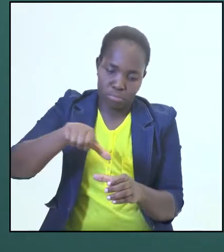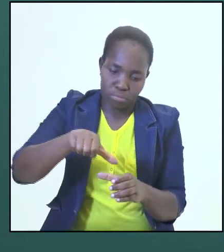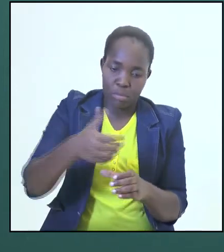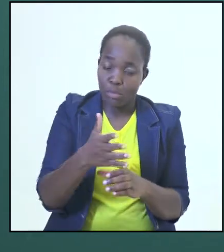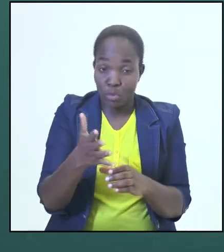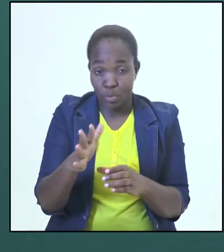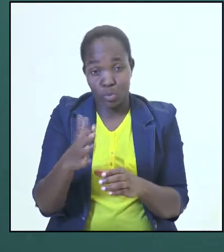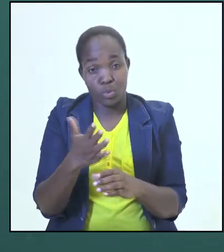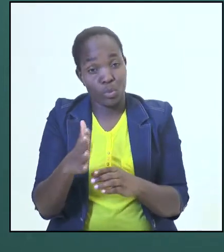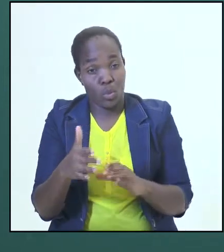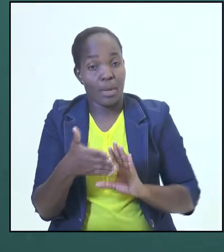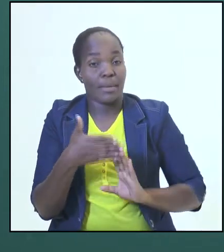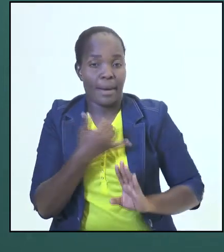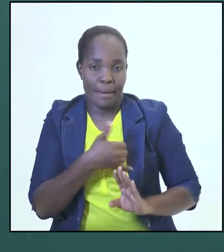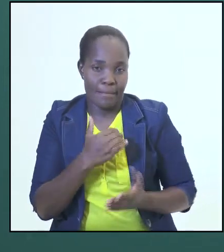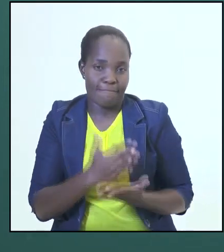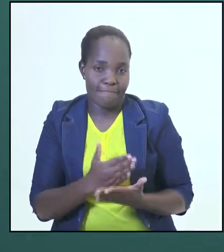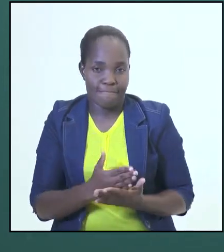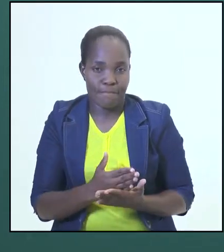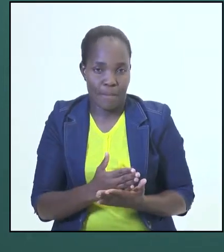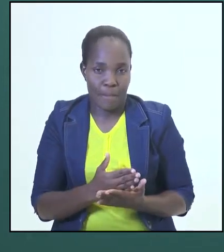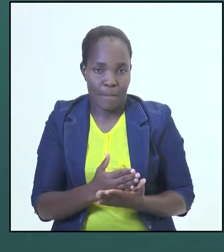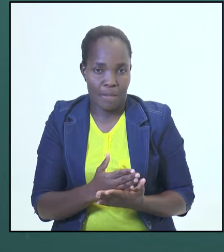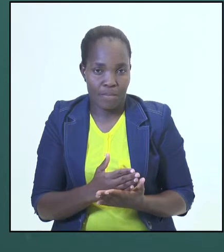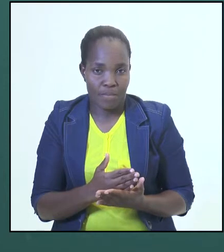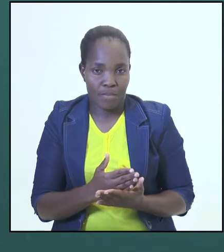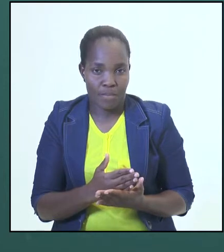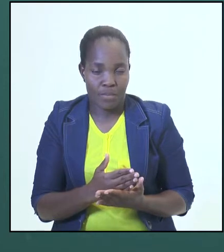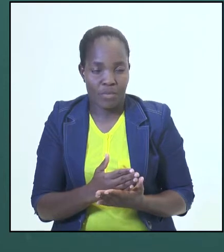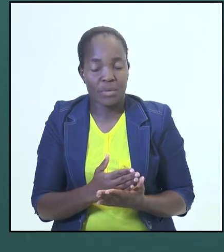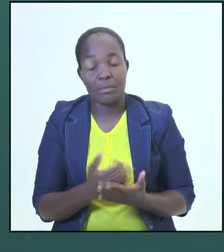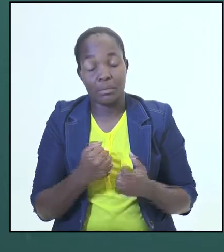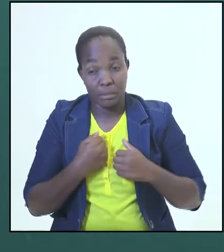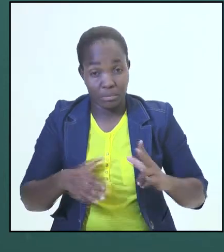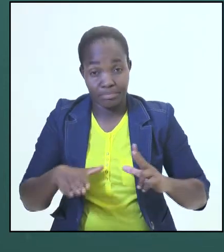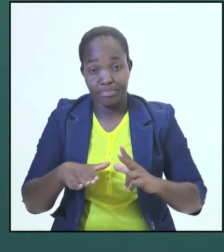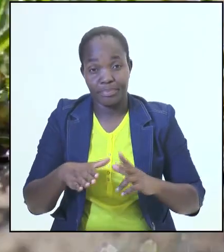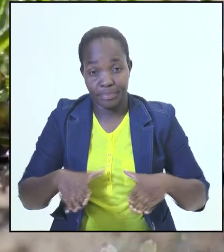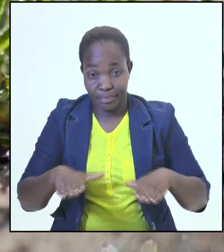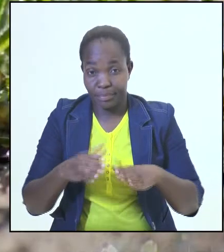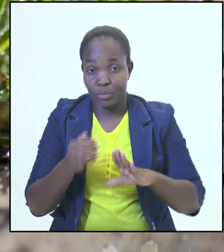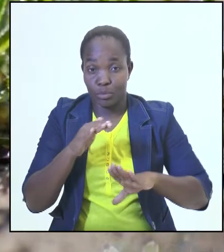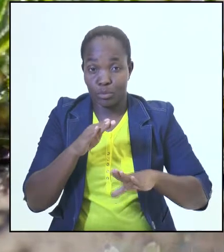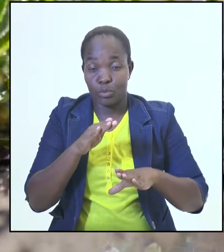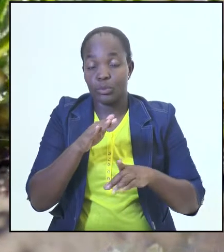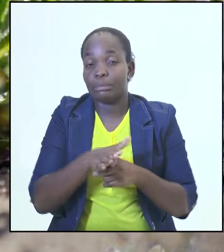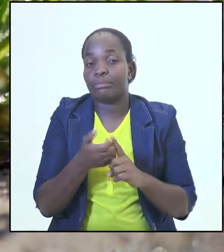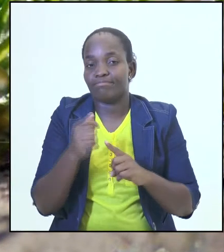life. At our farm, we entirely depend on rainwater for our crops to grow.